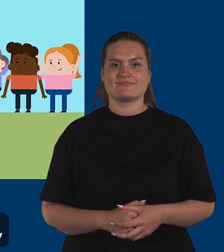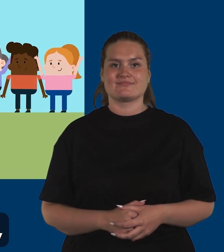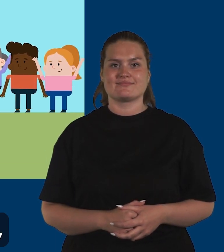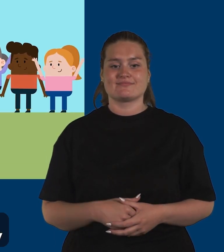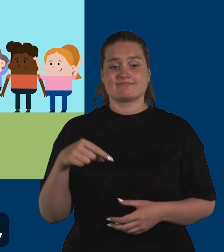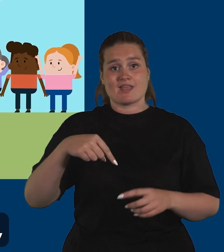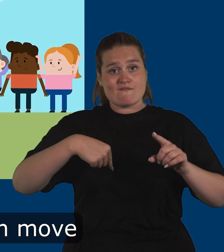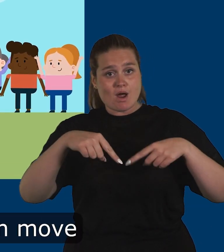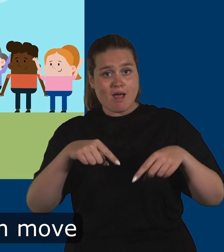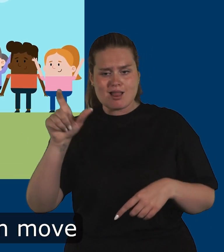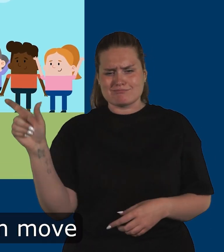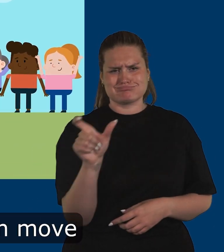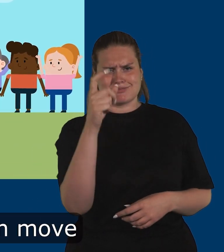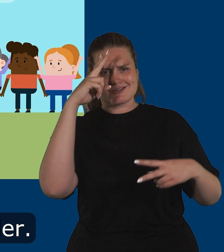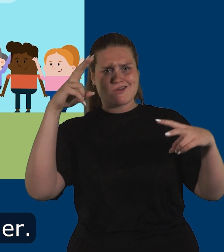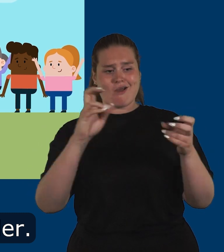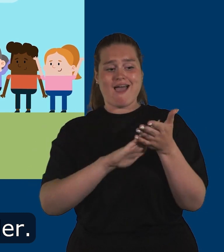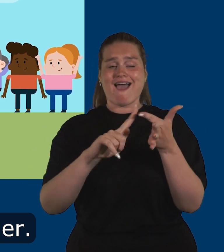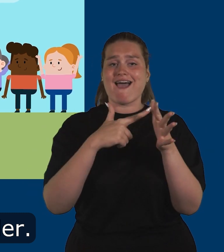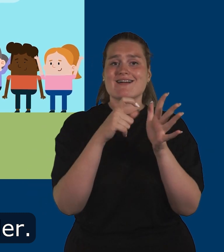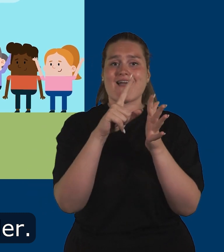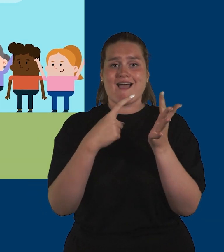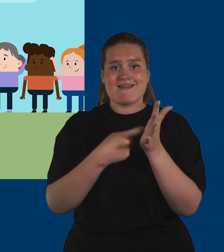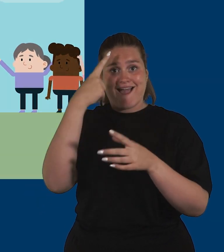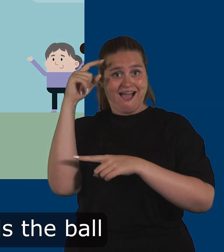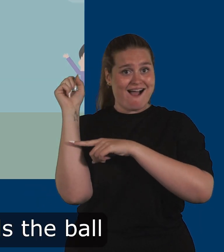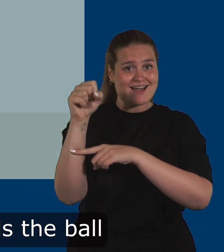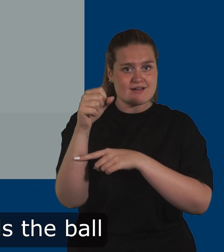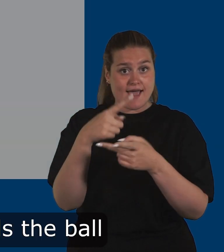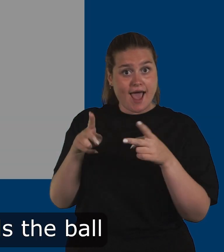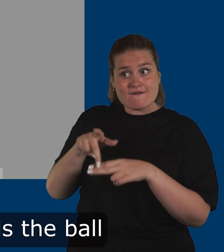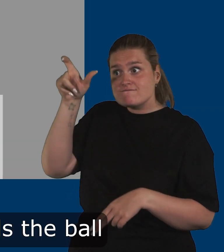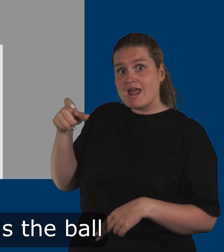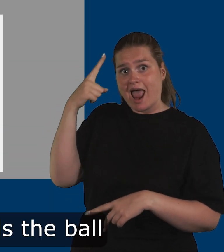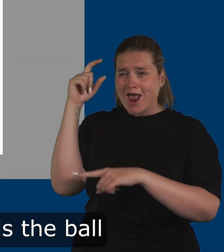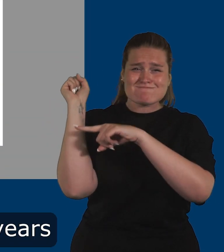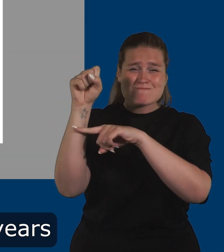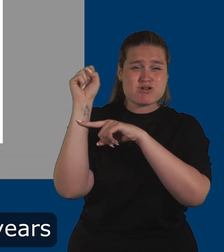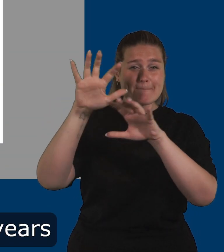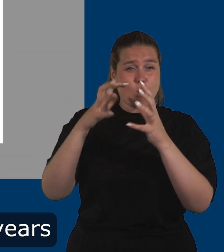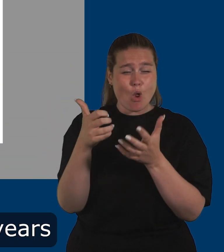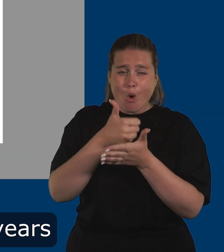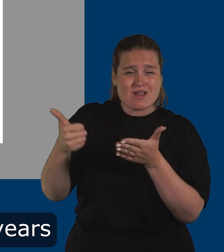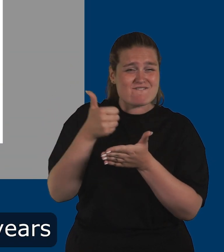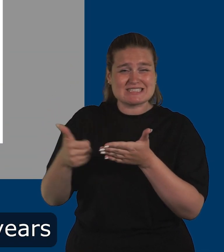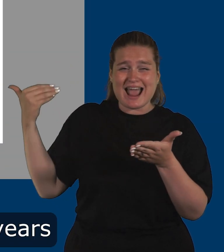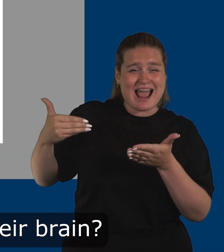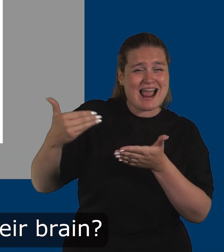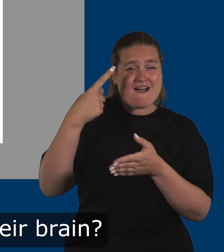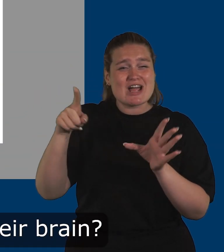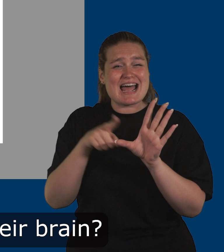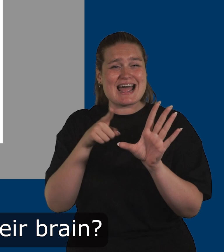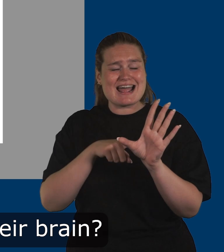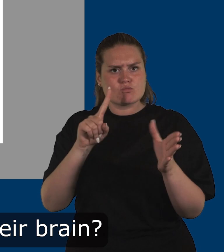in football there's a common move called a header but if a player heads the ball every day for years